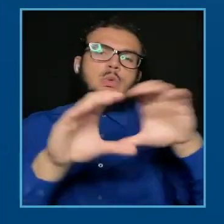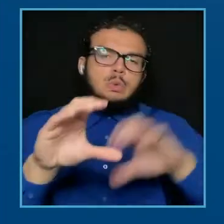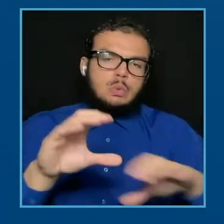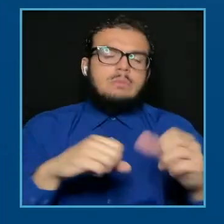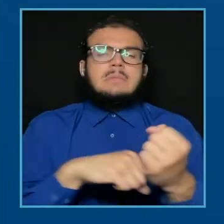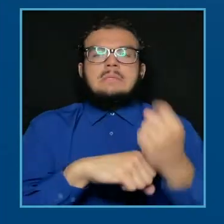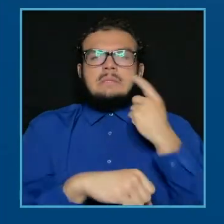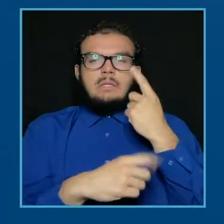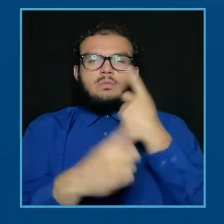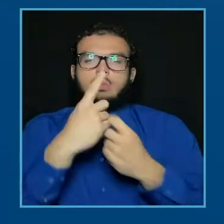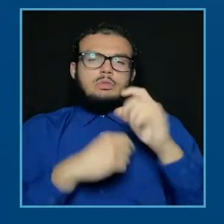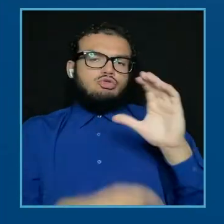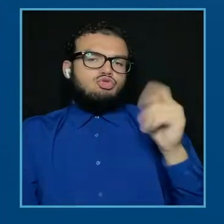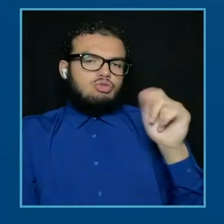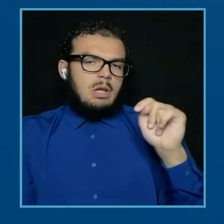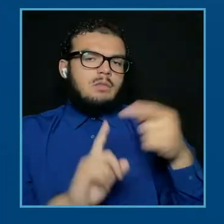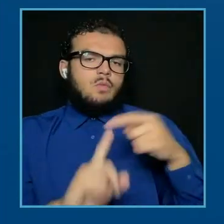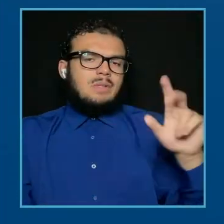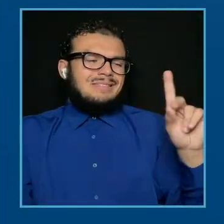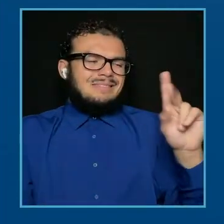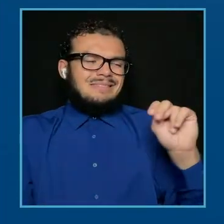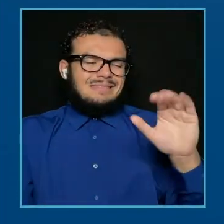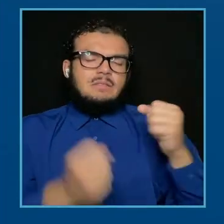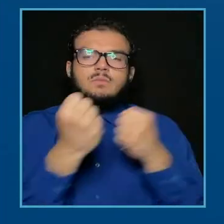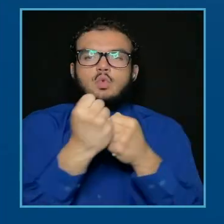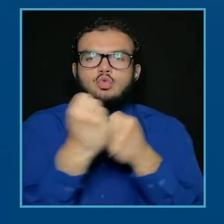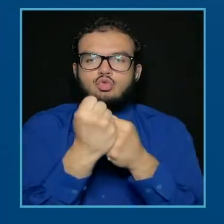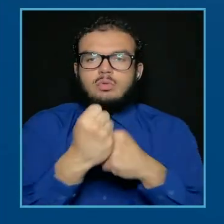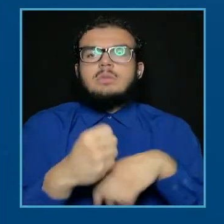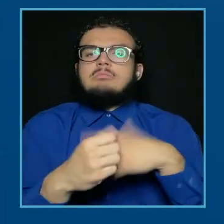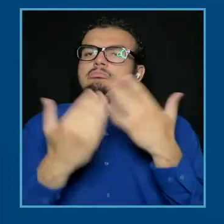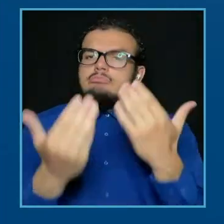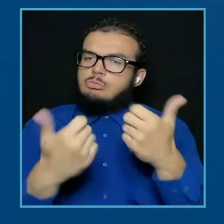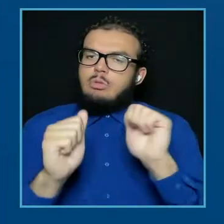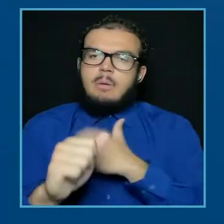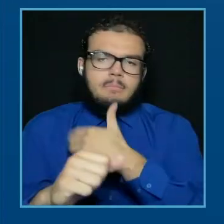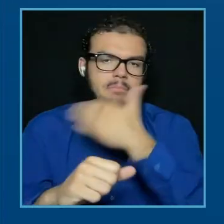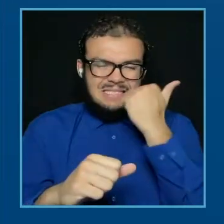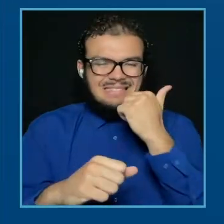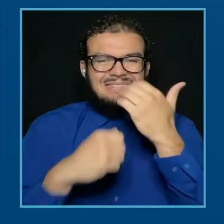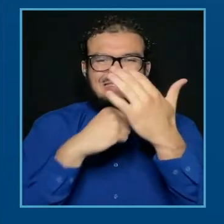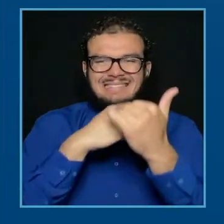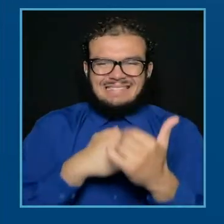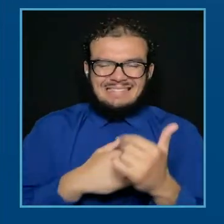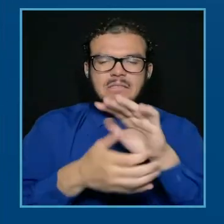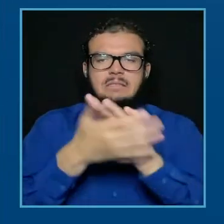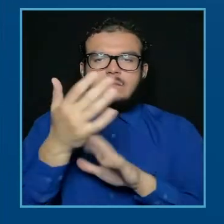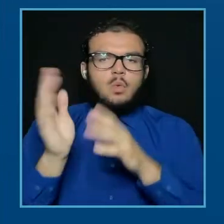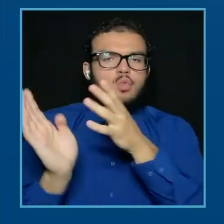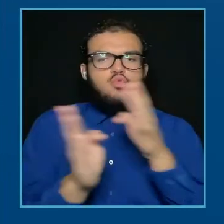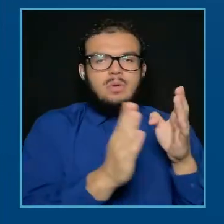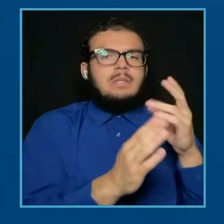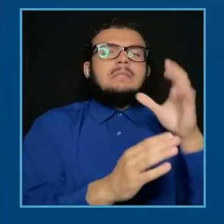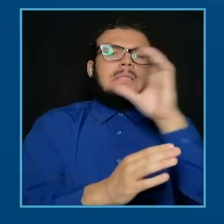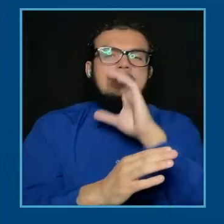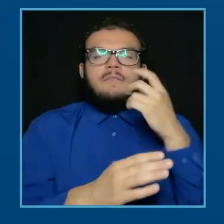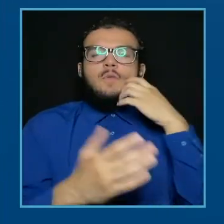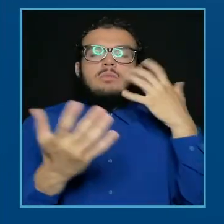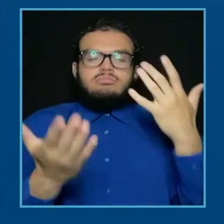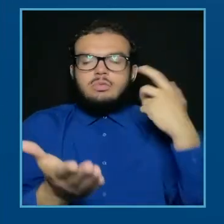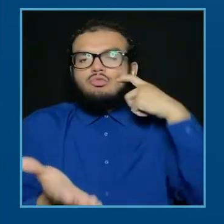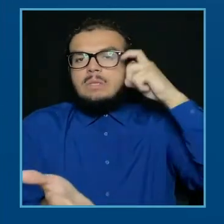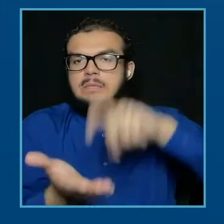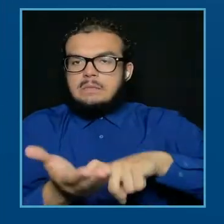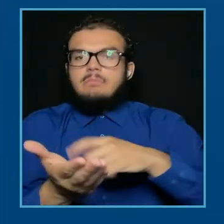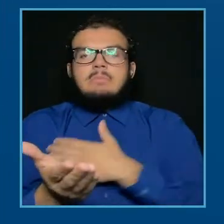via chat to the DNC support. And we'll do our best to call on everyone in order to seek a recognition, but please